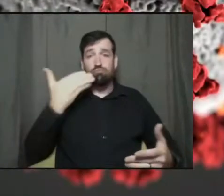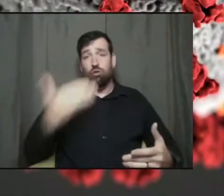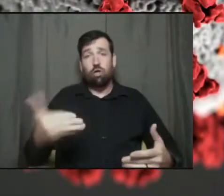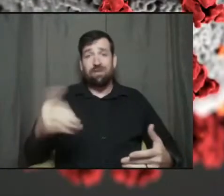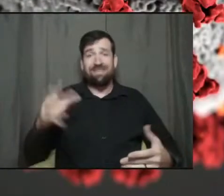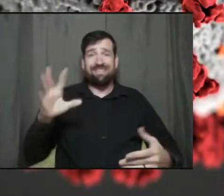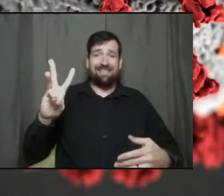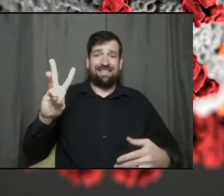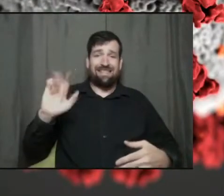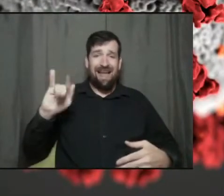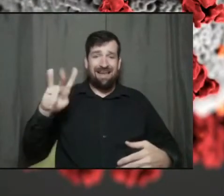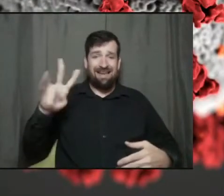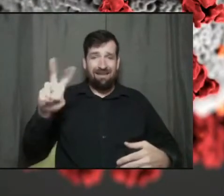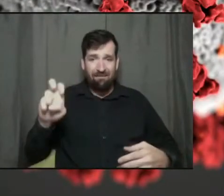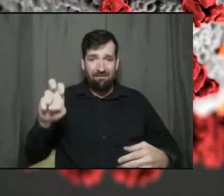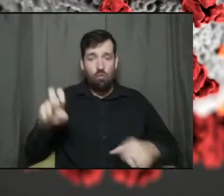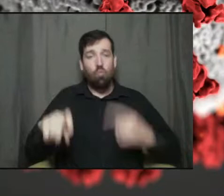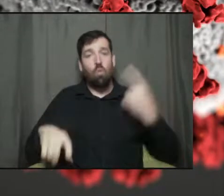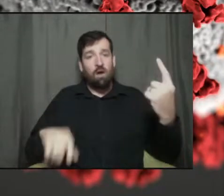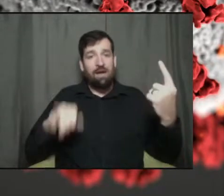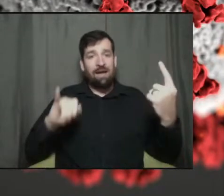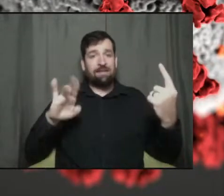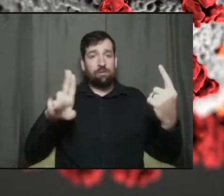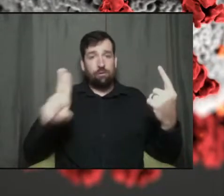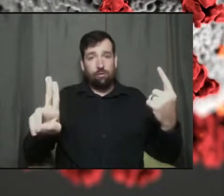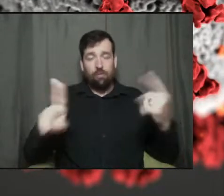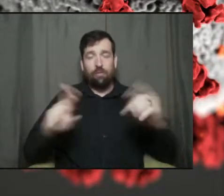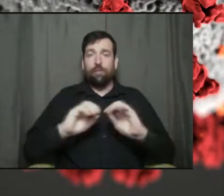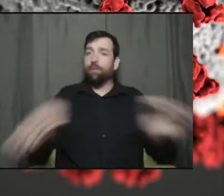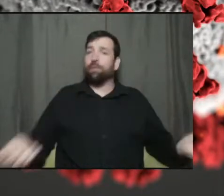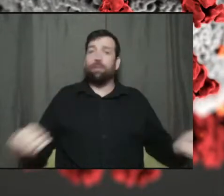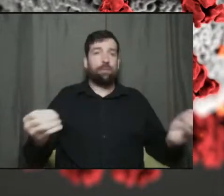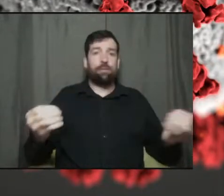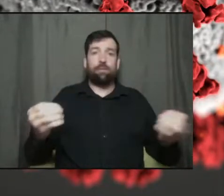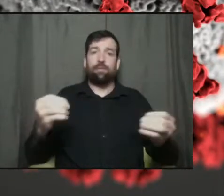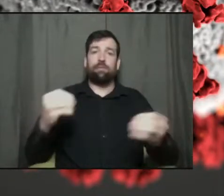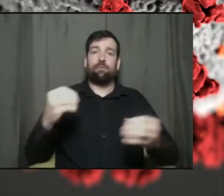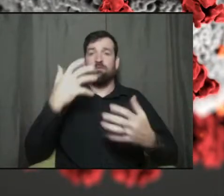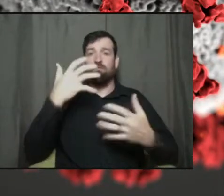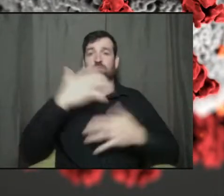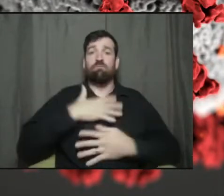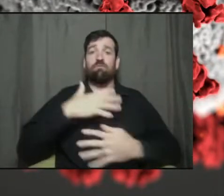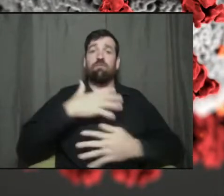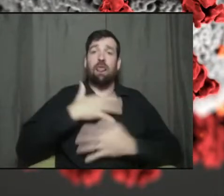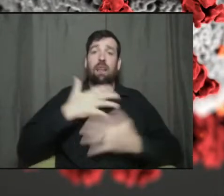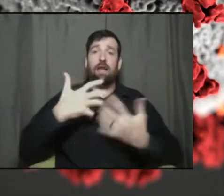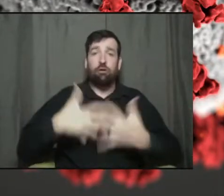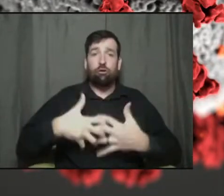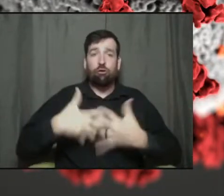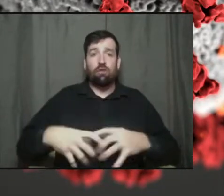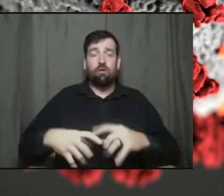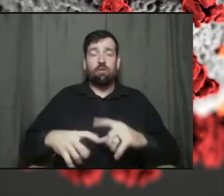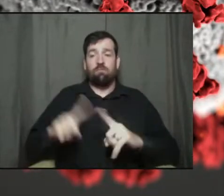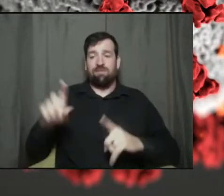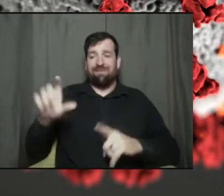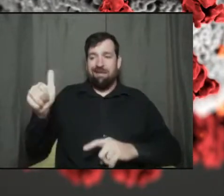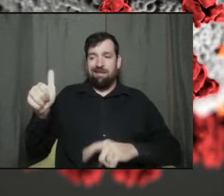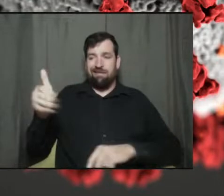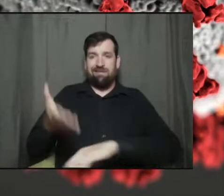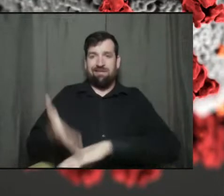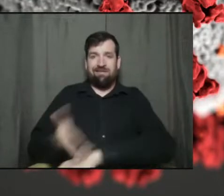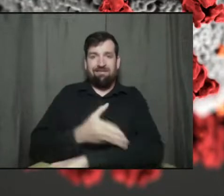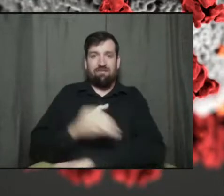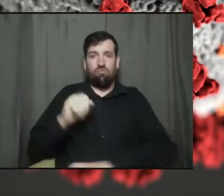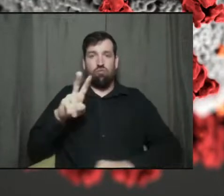in the ICU, 0 on the ventilator. Still 10 in that recovery period, a total of 16 patients, but the number of active infections continued to